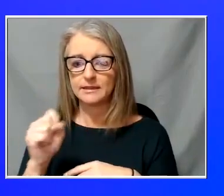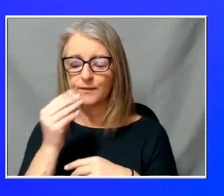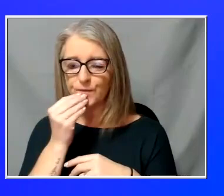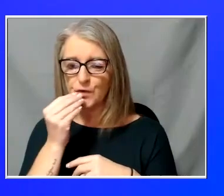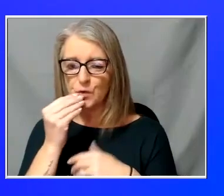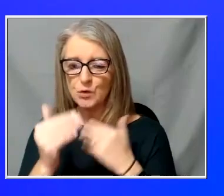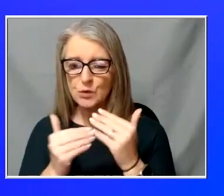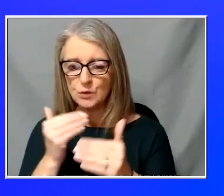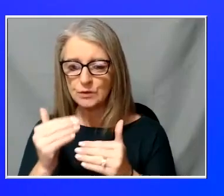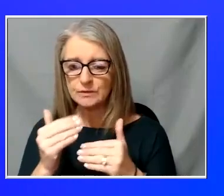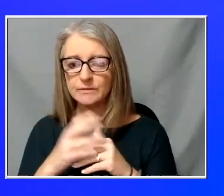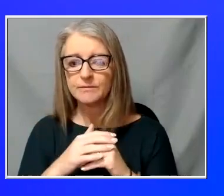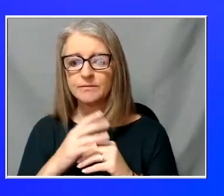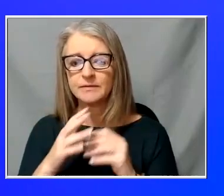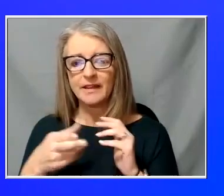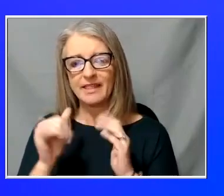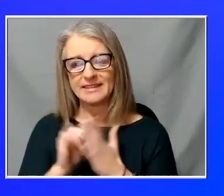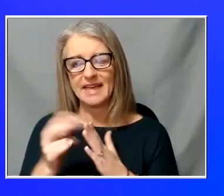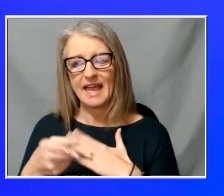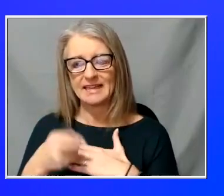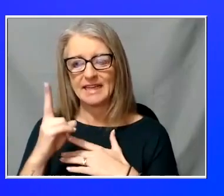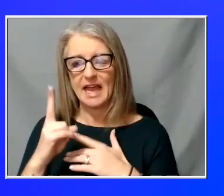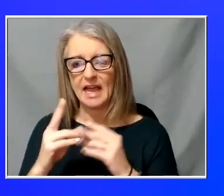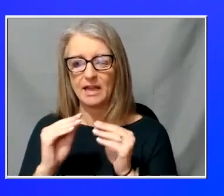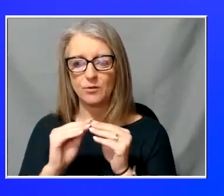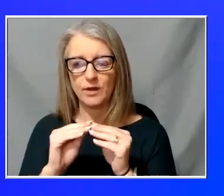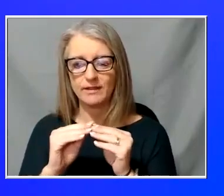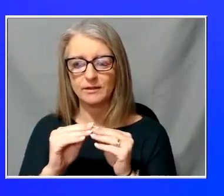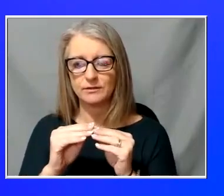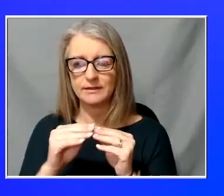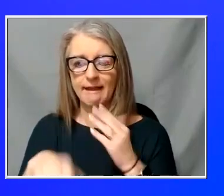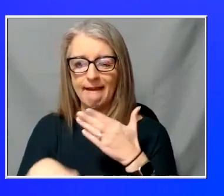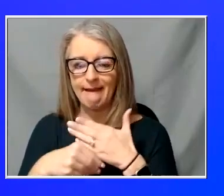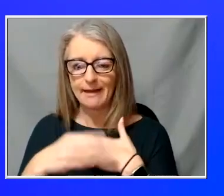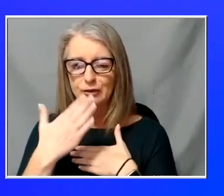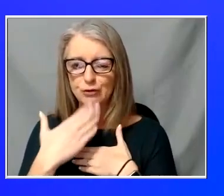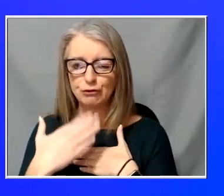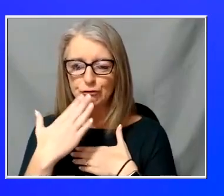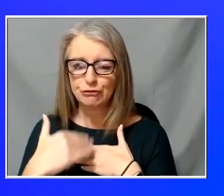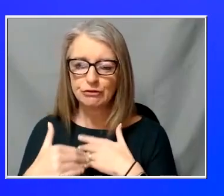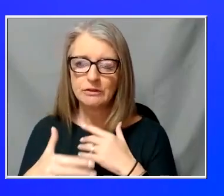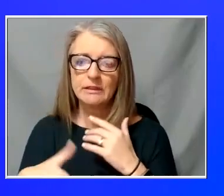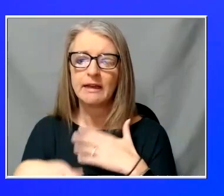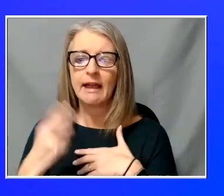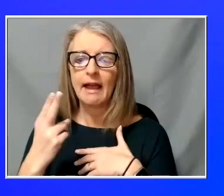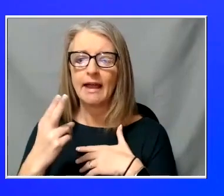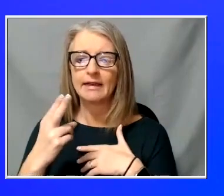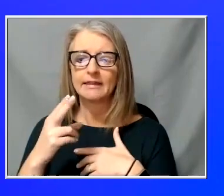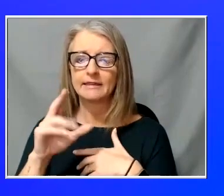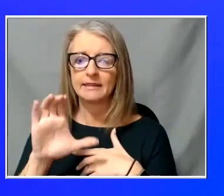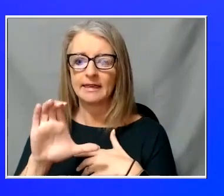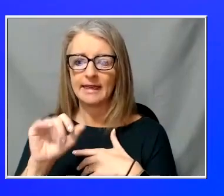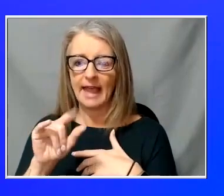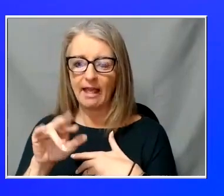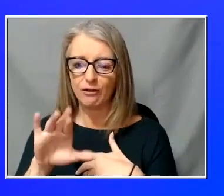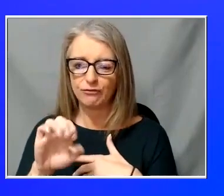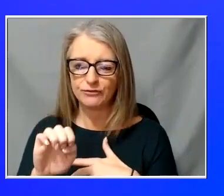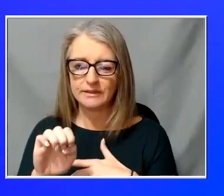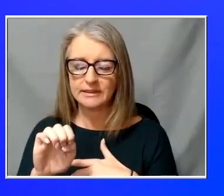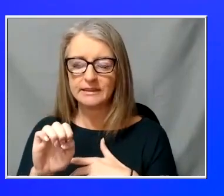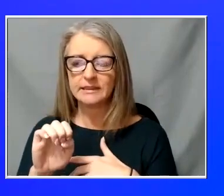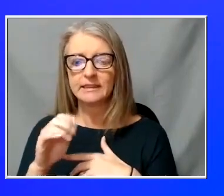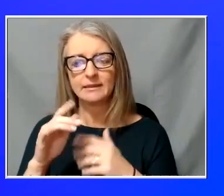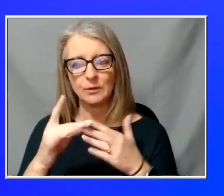which typically higher in added sugar, higher in empty calorie. And these will lead